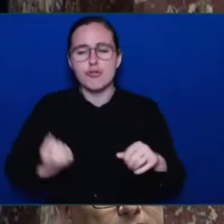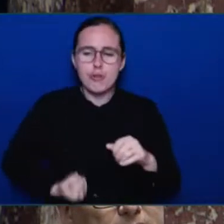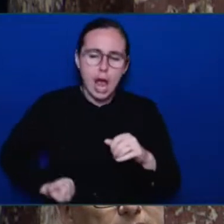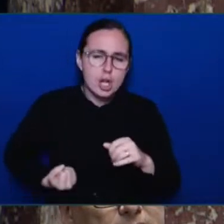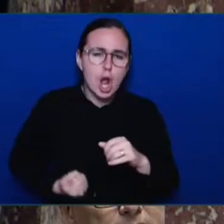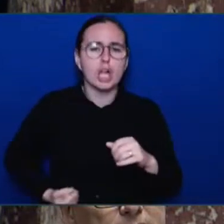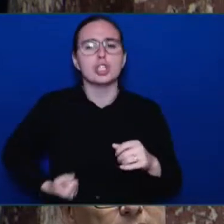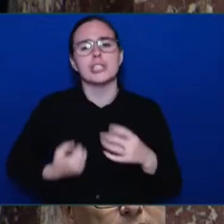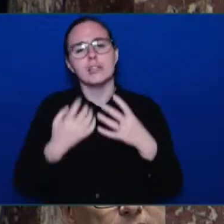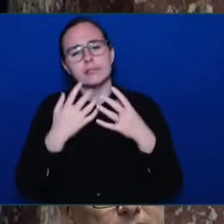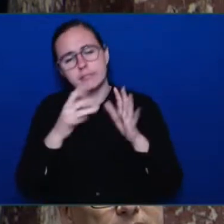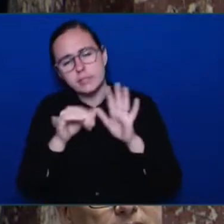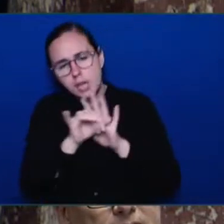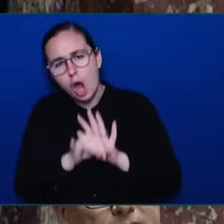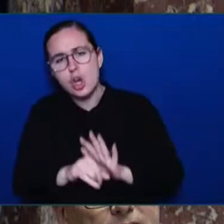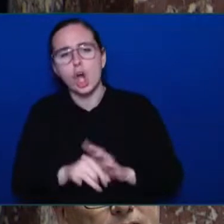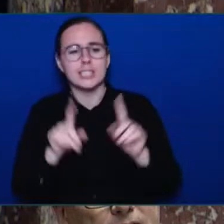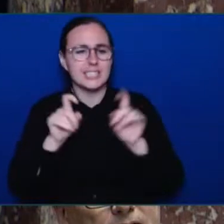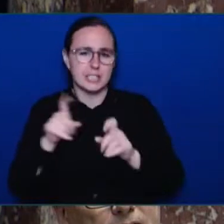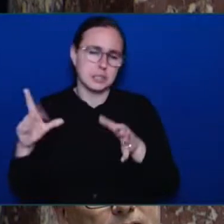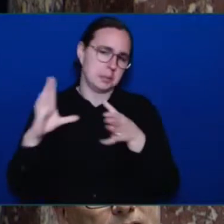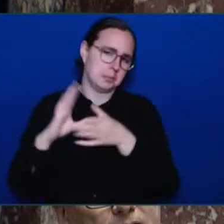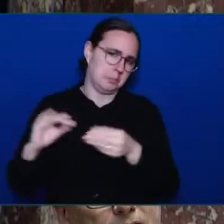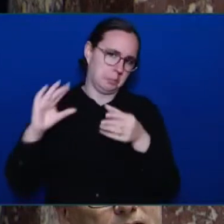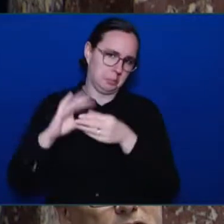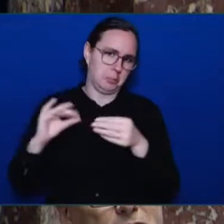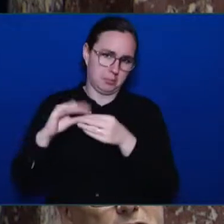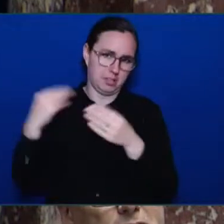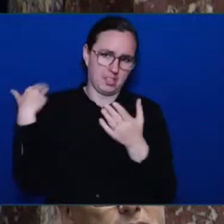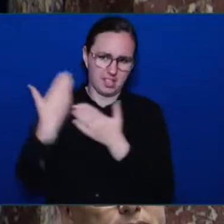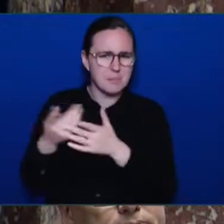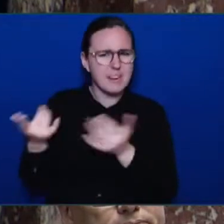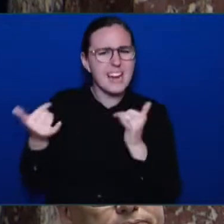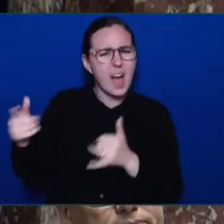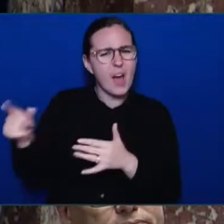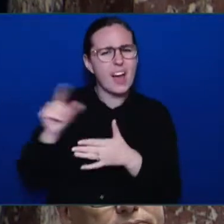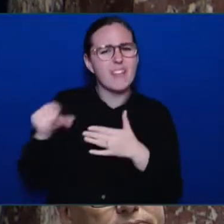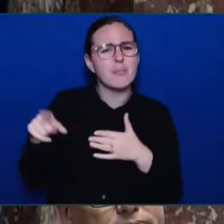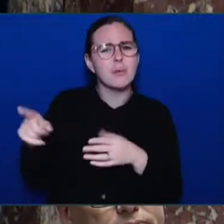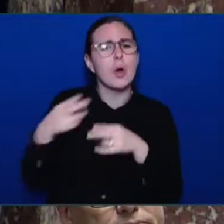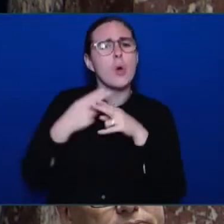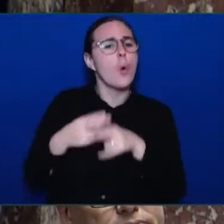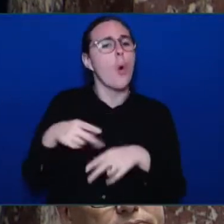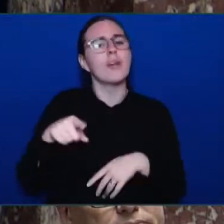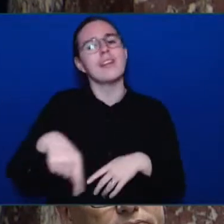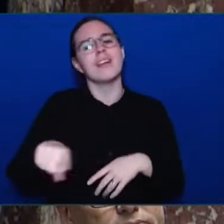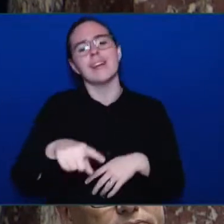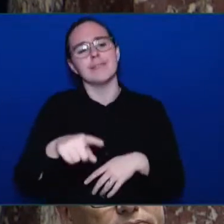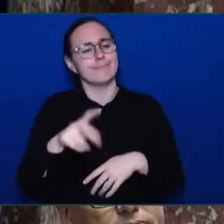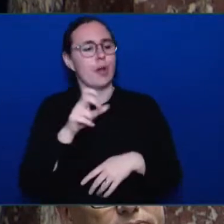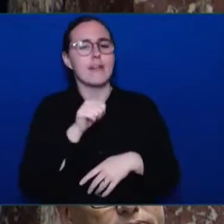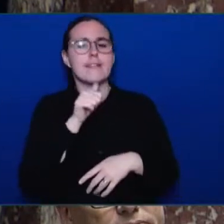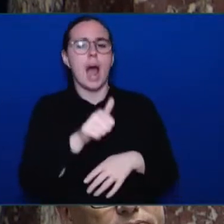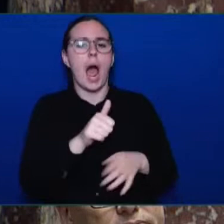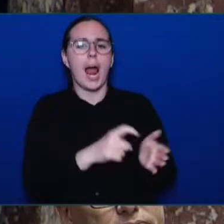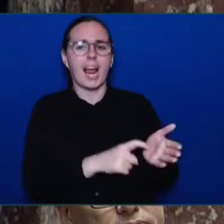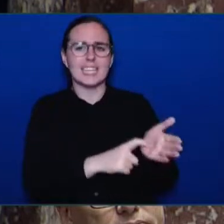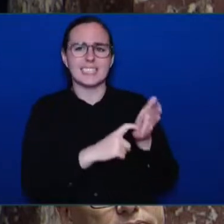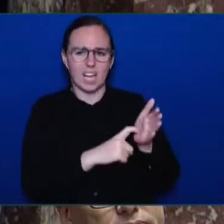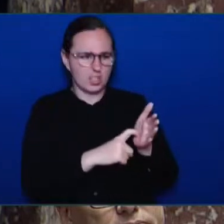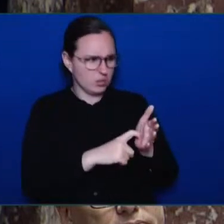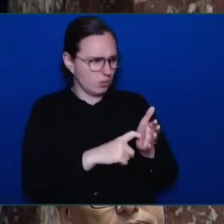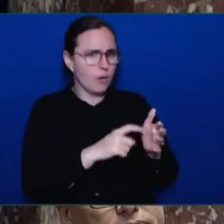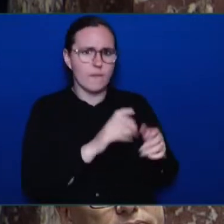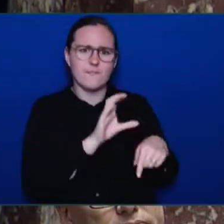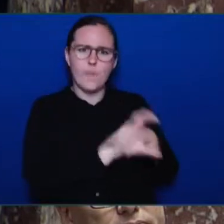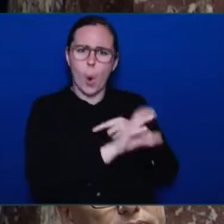Speaker, through you to the Minister of Health, why are the exclusive primary health care clubs like Shoal,